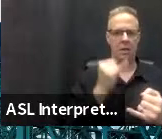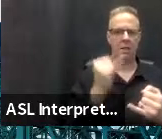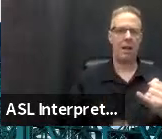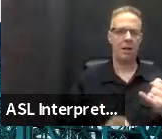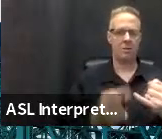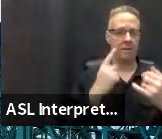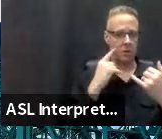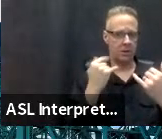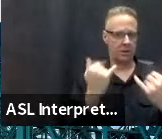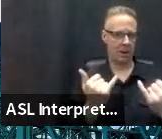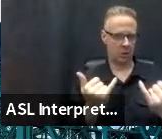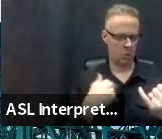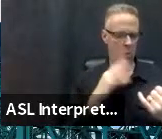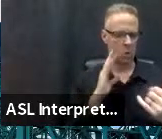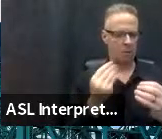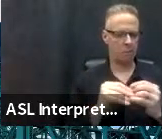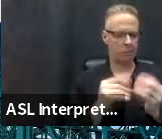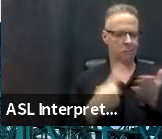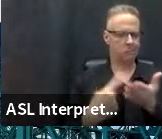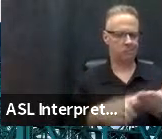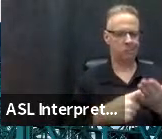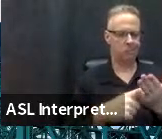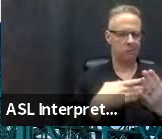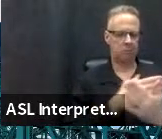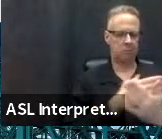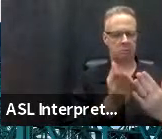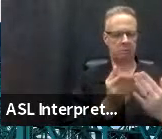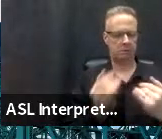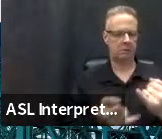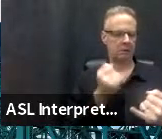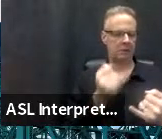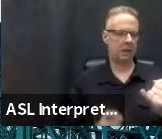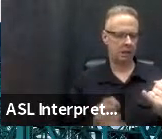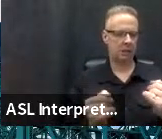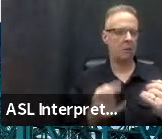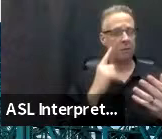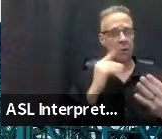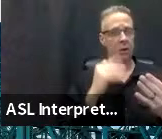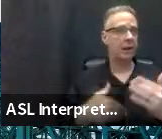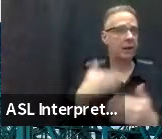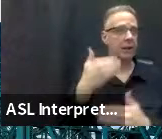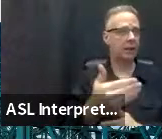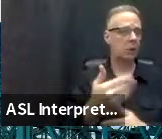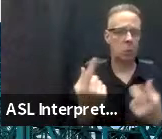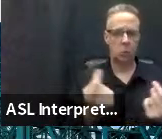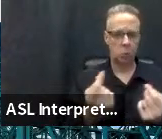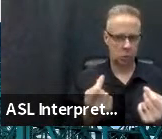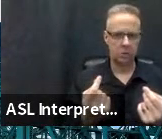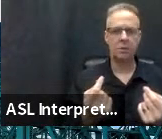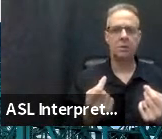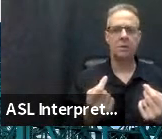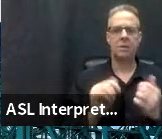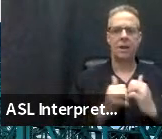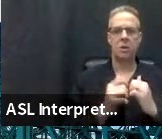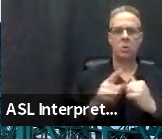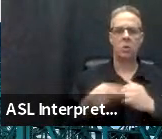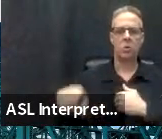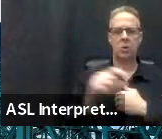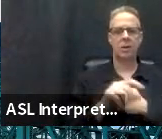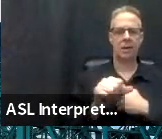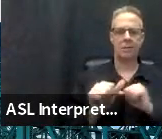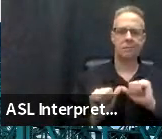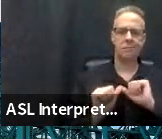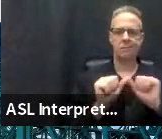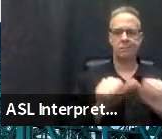for now. We'll talk a little bit more at the end of the meeting about next steps and kind of how you can continue to